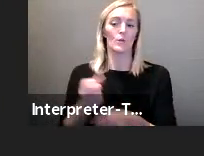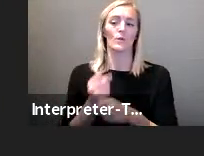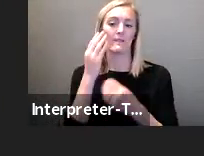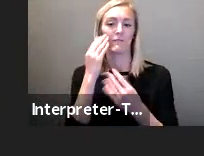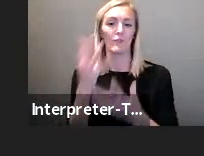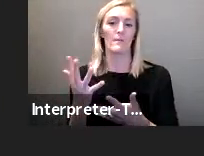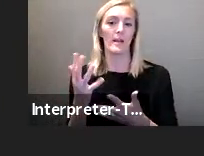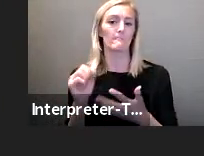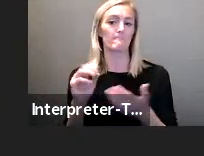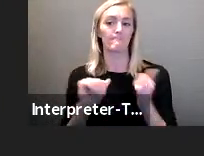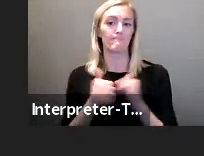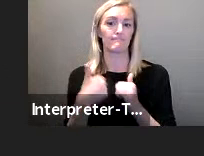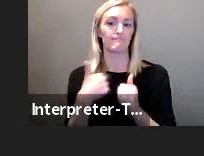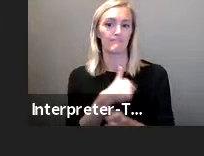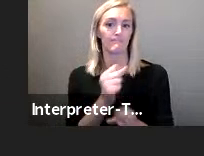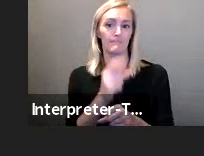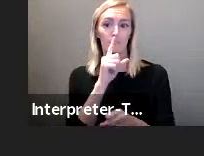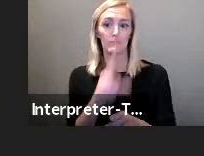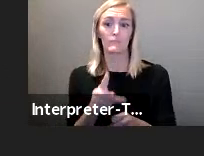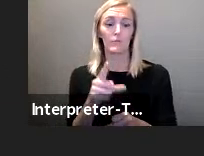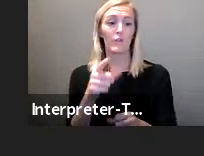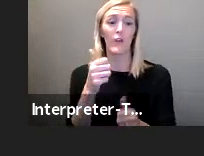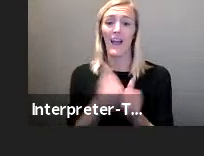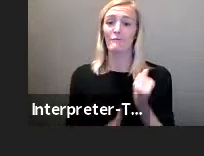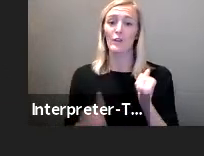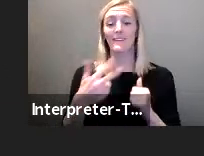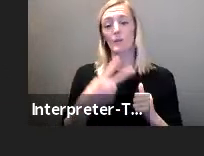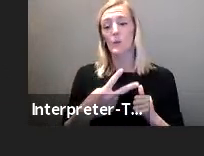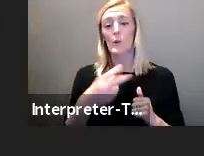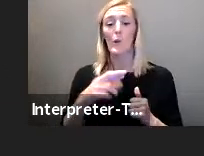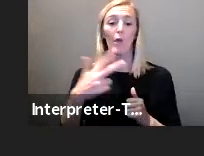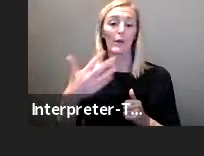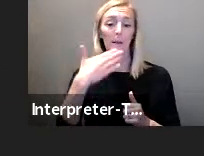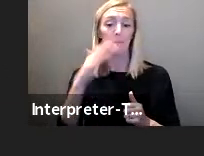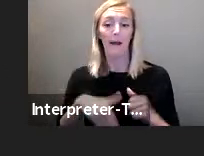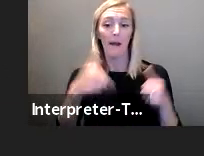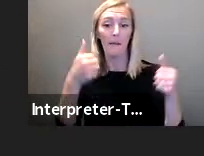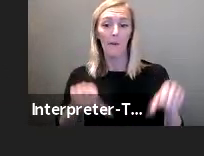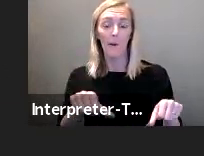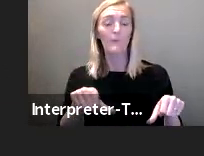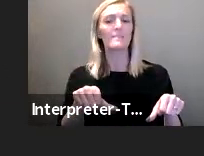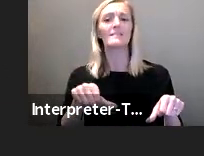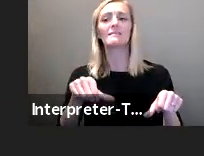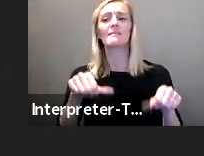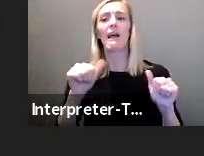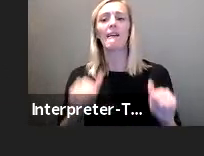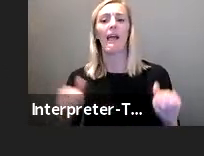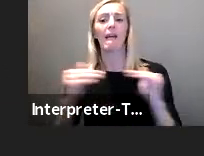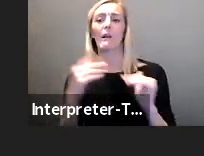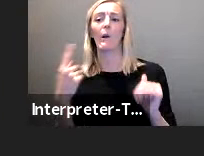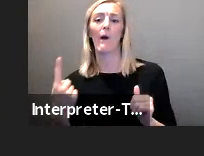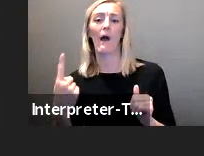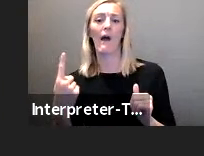make sure that for every, 2 or 3 bad posts or misinformation, can we get at least one,